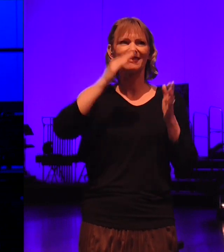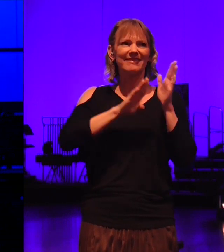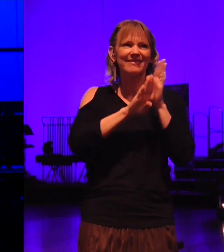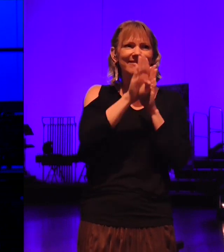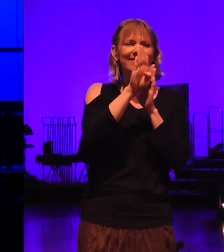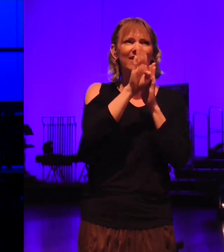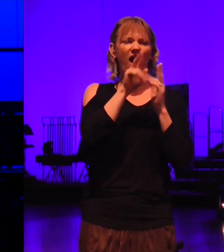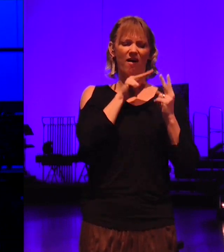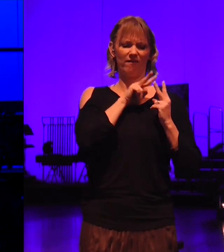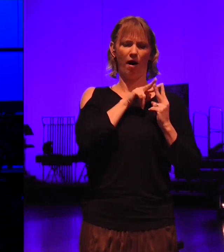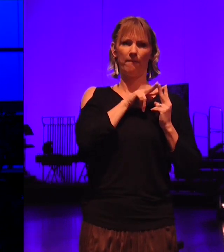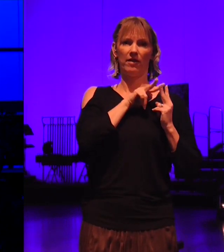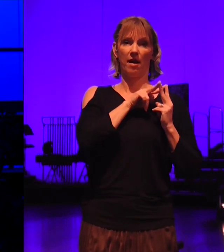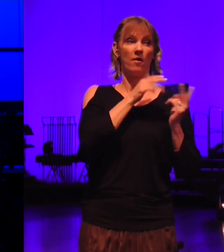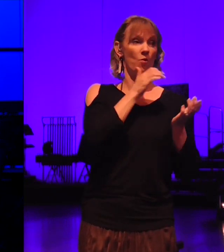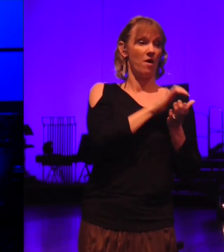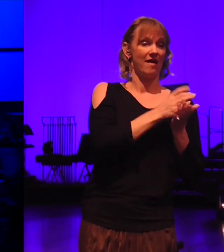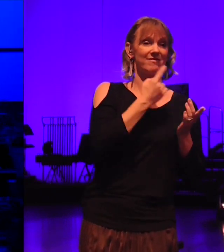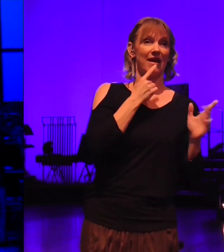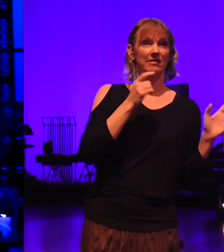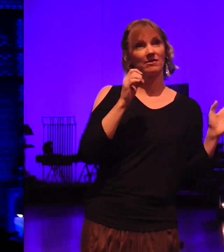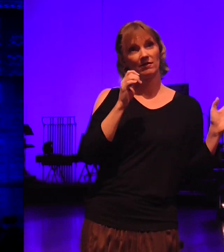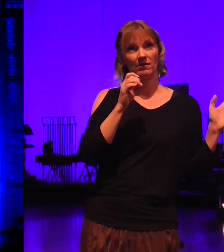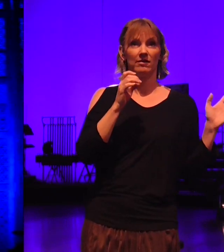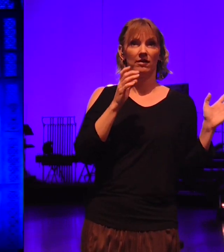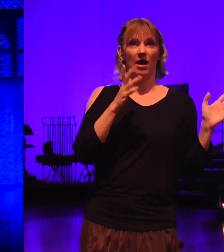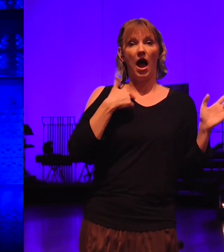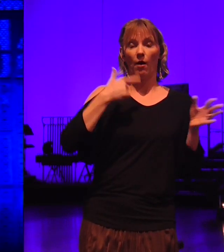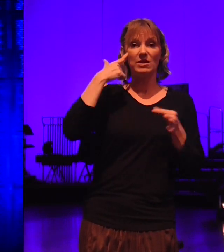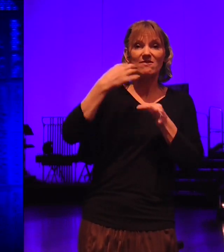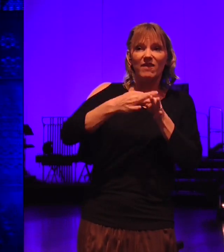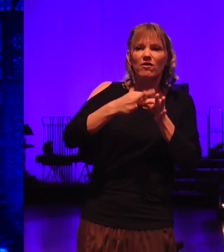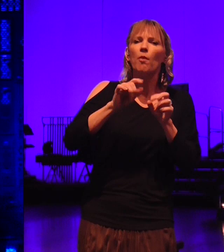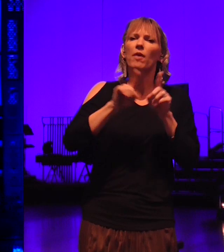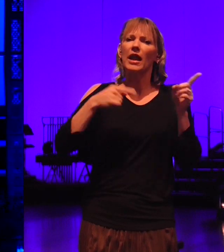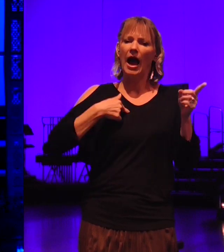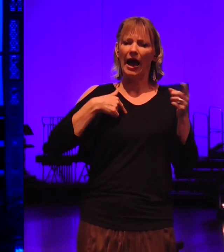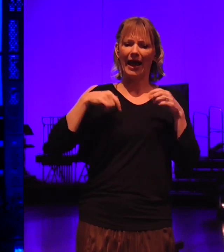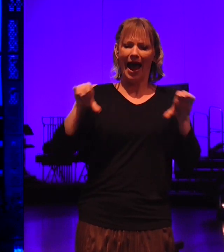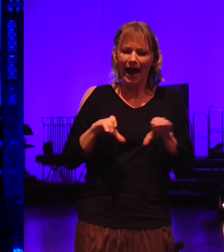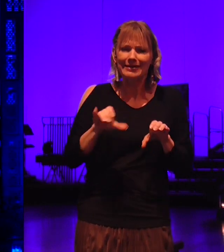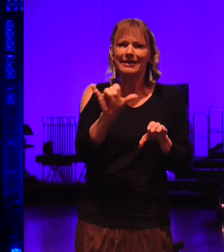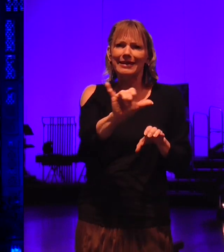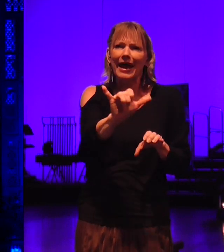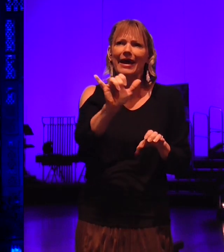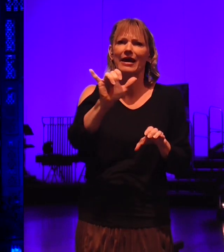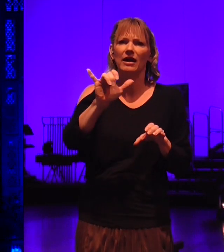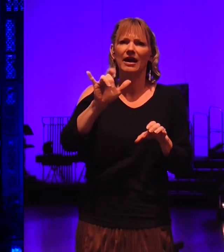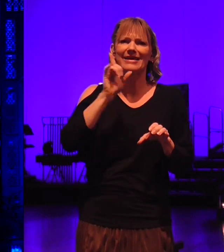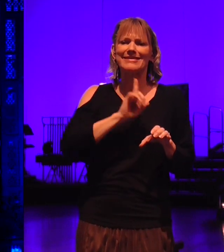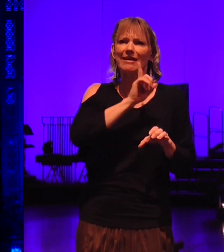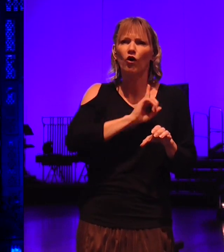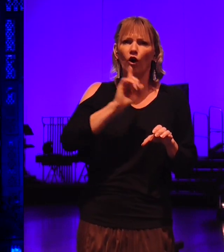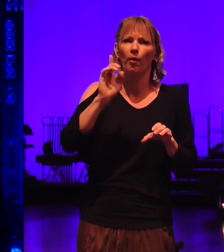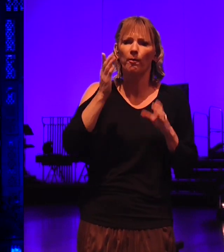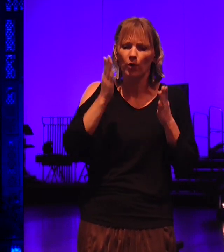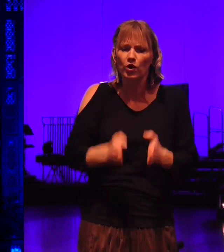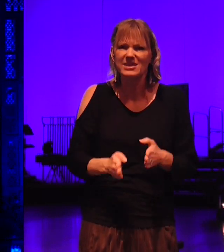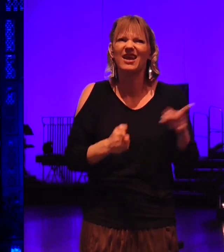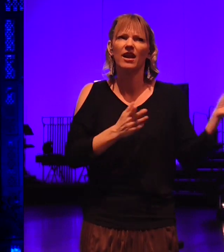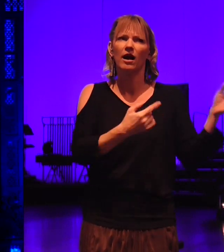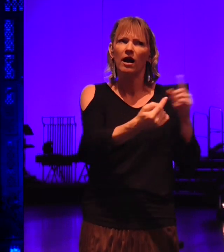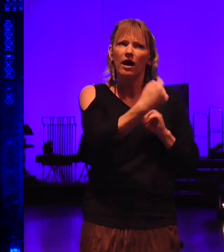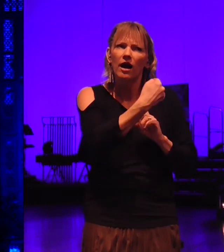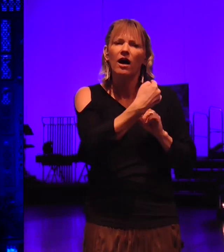my wife might tell you, even though I was totally faithful, I kind of behaved like a single person for several years in a relationship. She would have pointed out some material things as